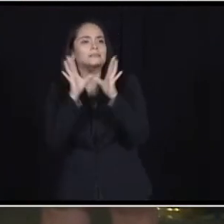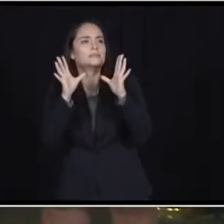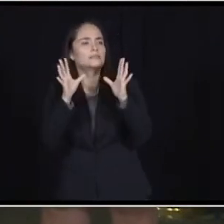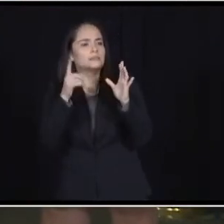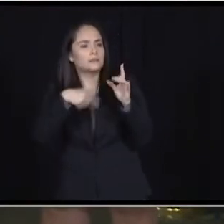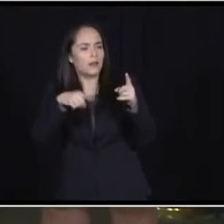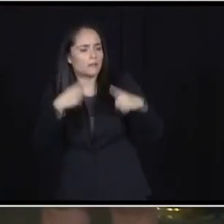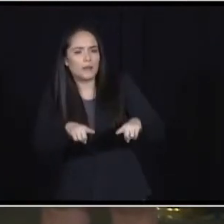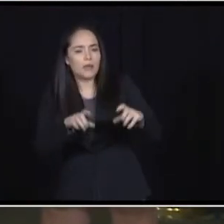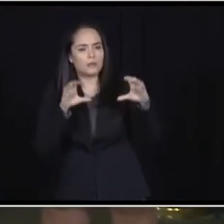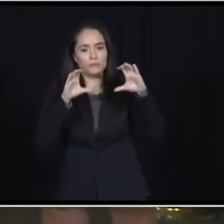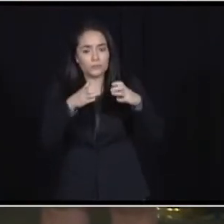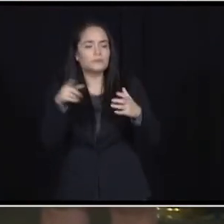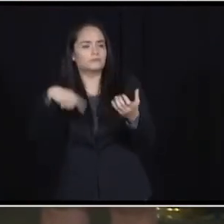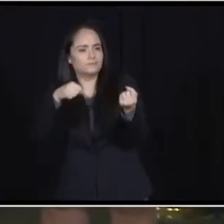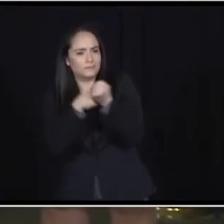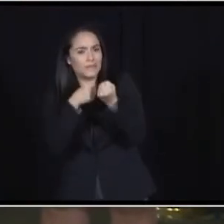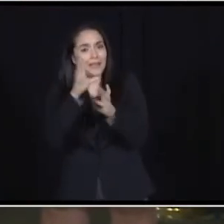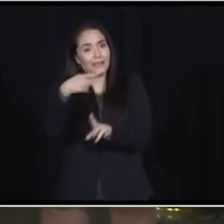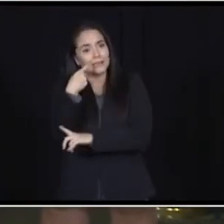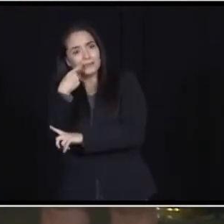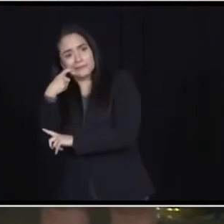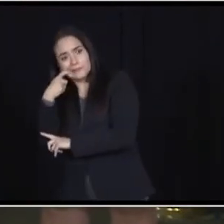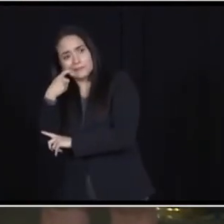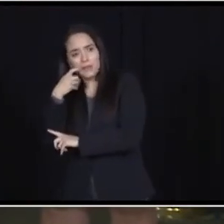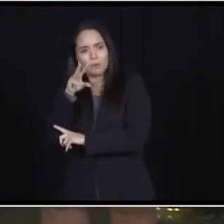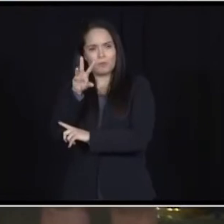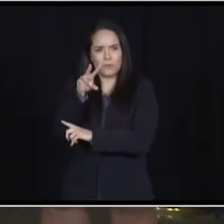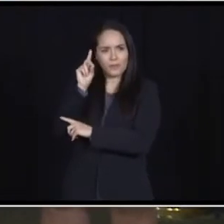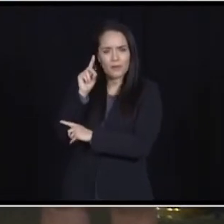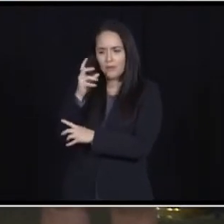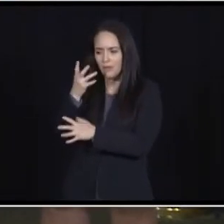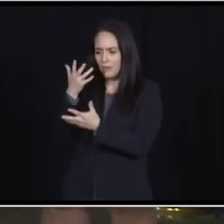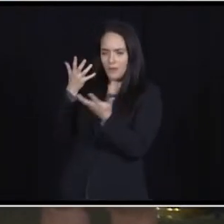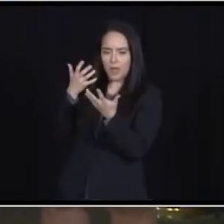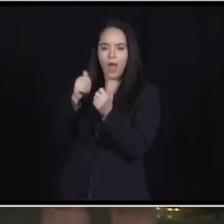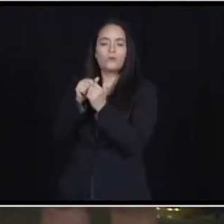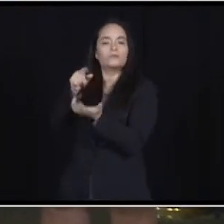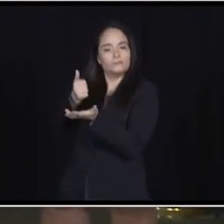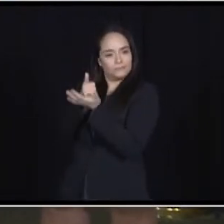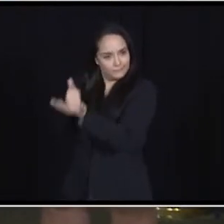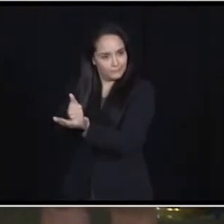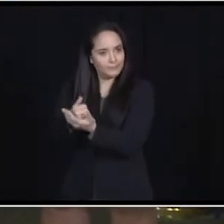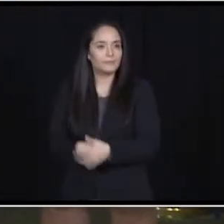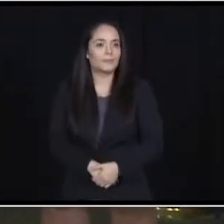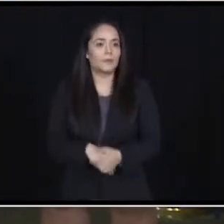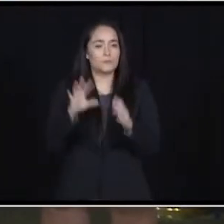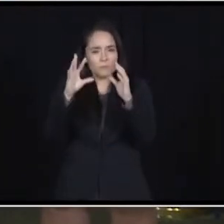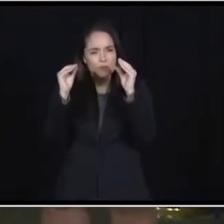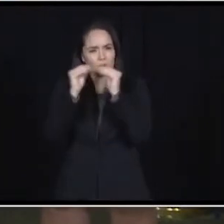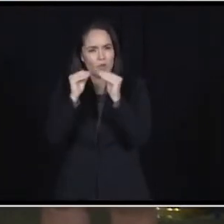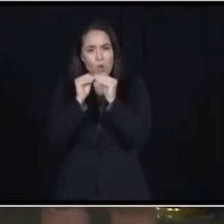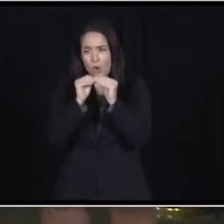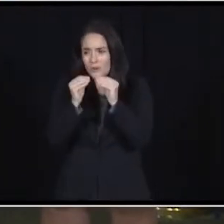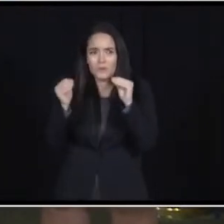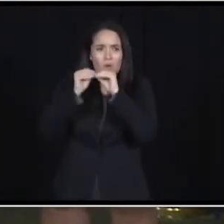specialists to support safe bed programs, enhanced addictions programming within adult correctional